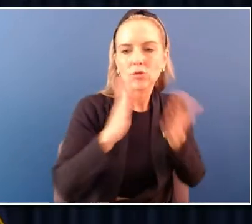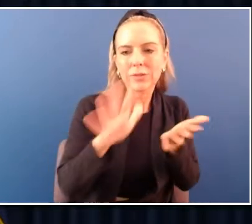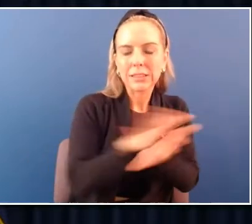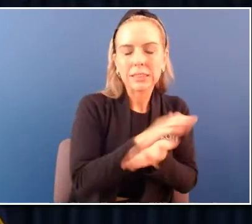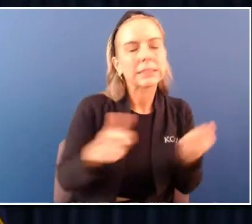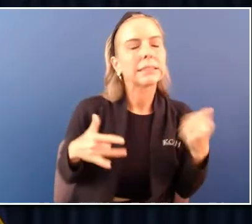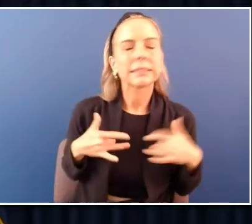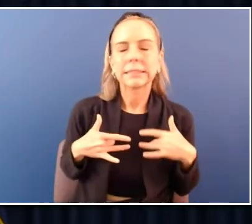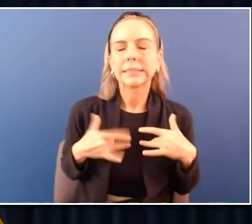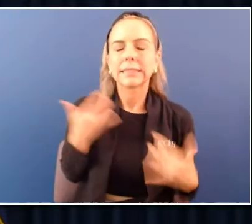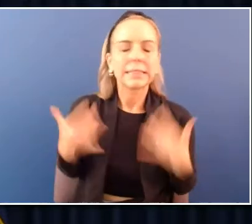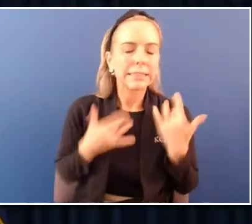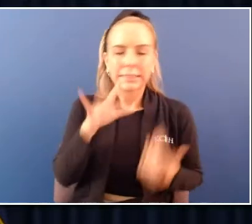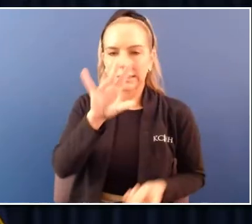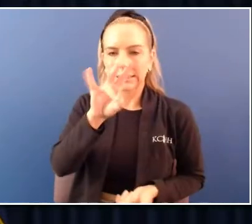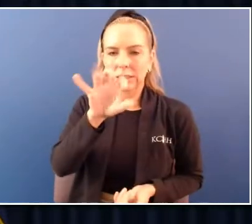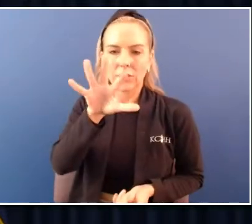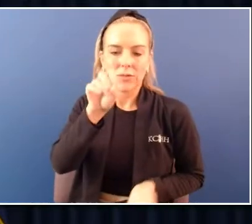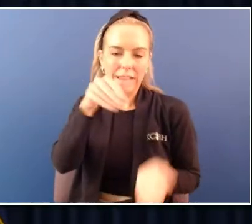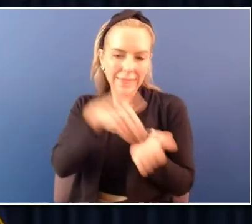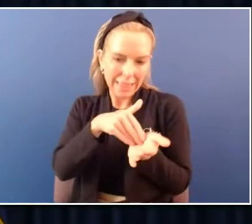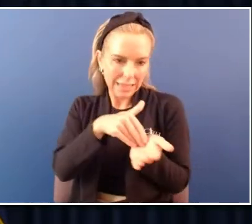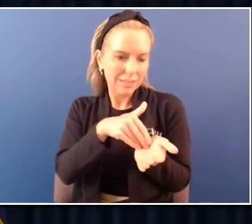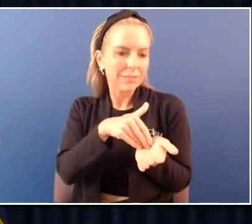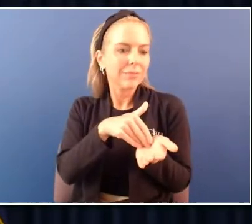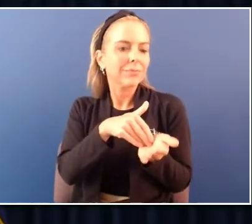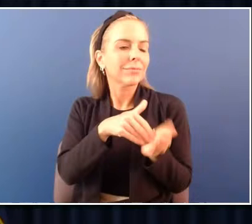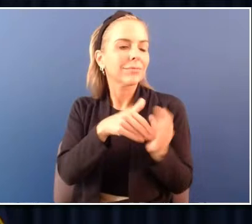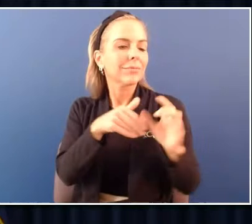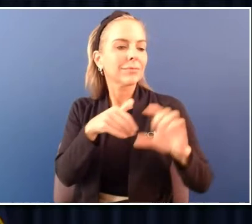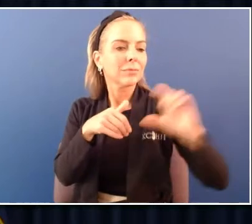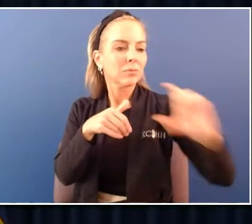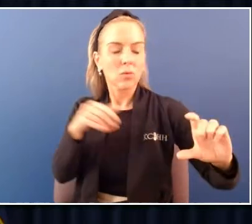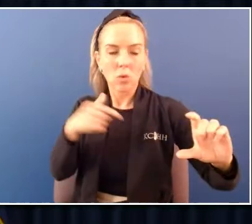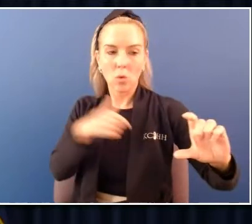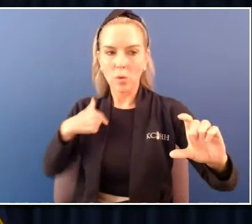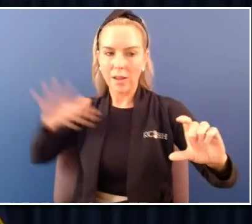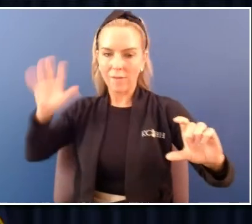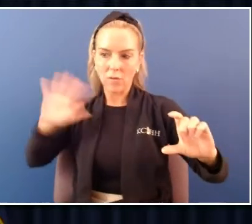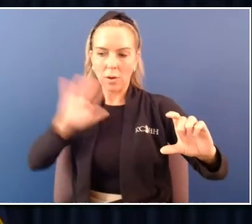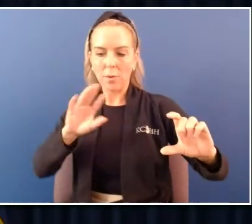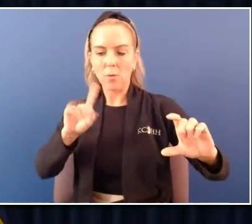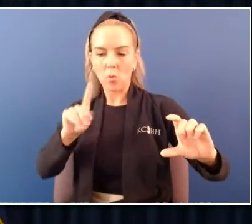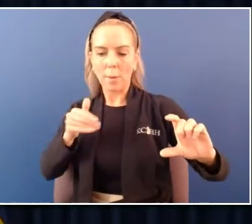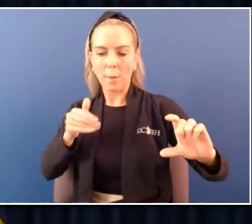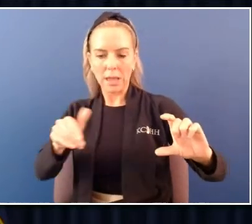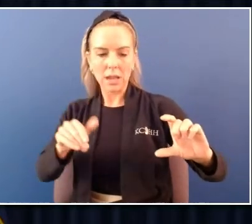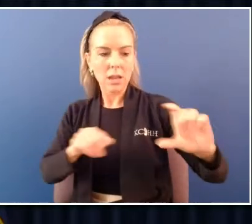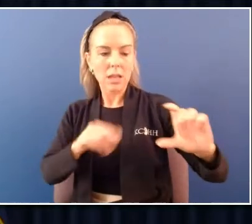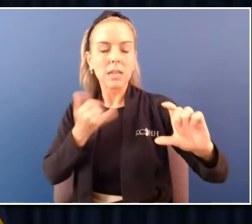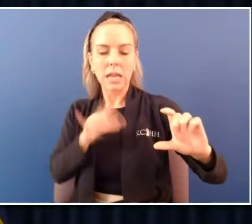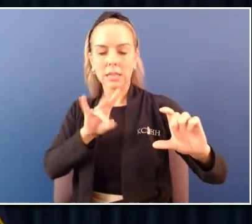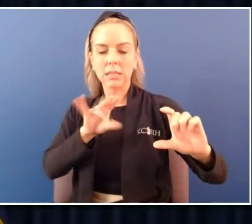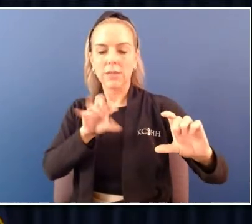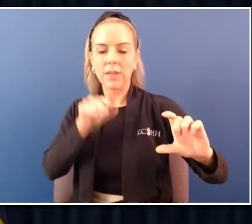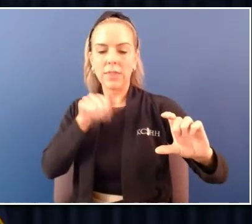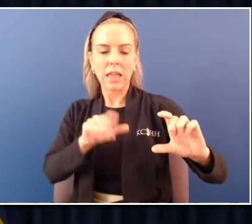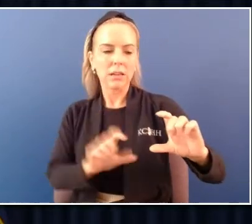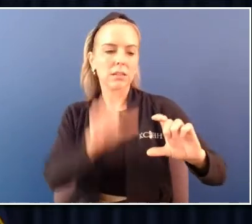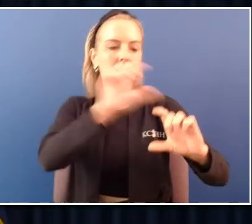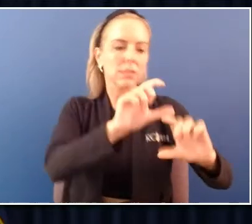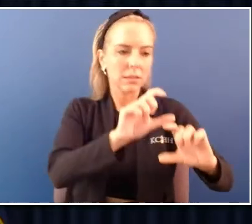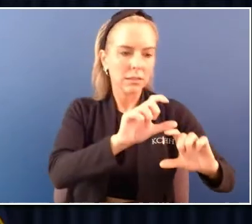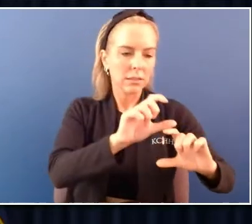another $750,000 on top of the million we previously provided to help that community. The full list